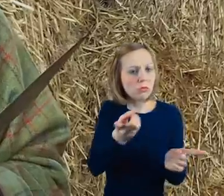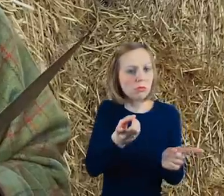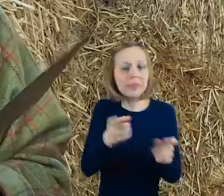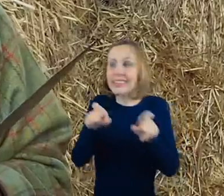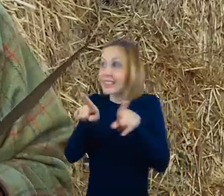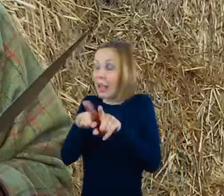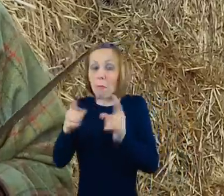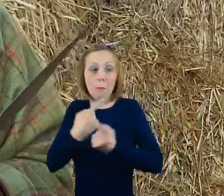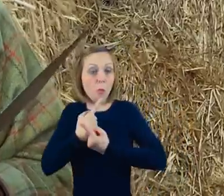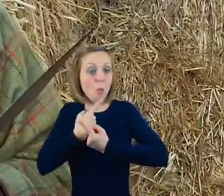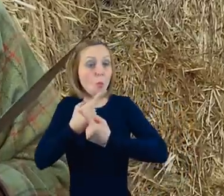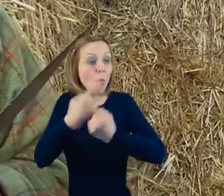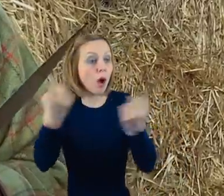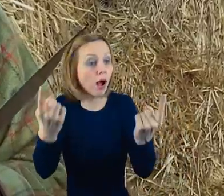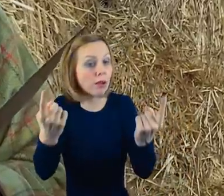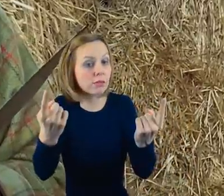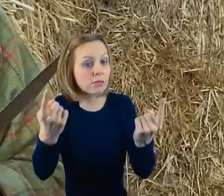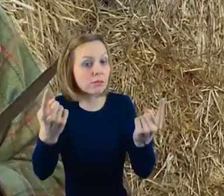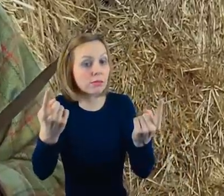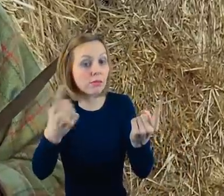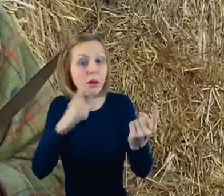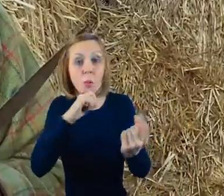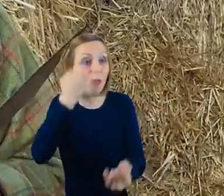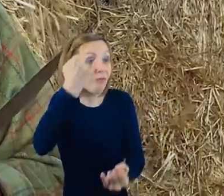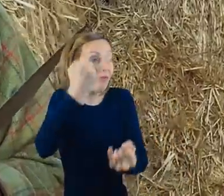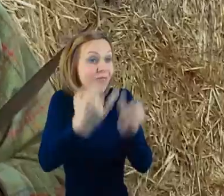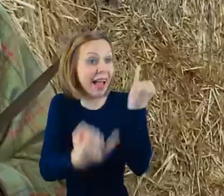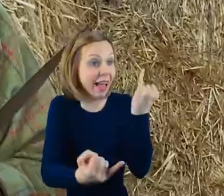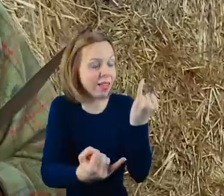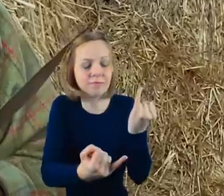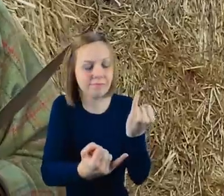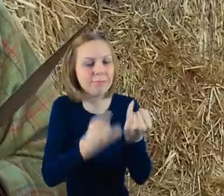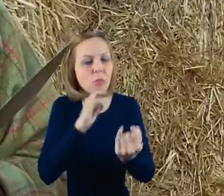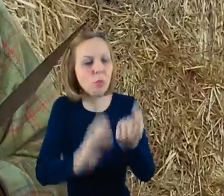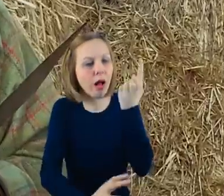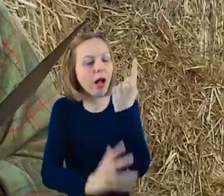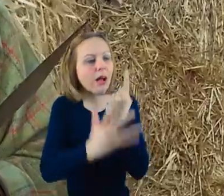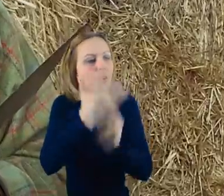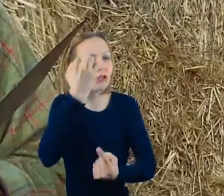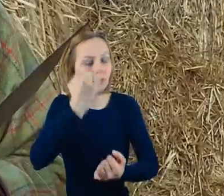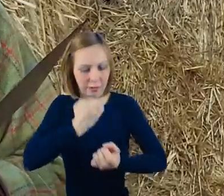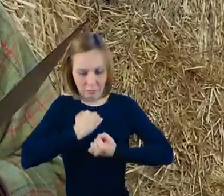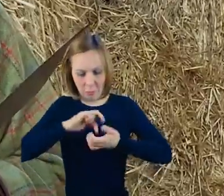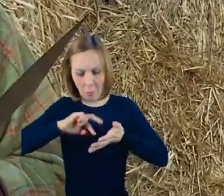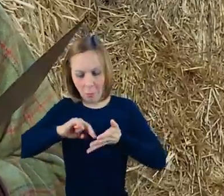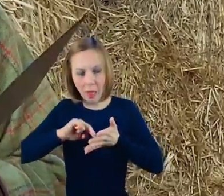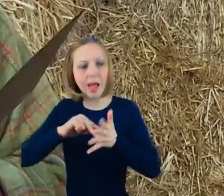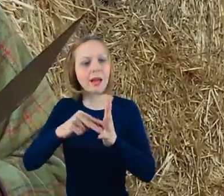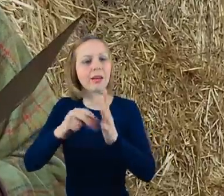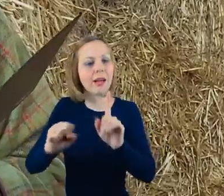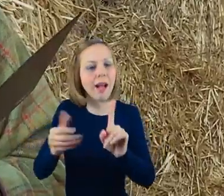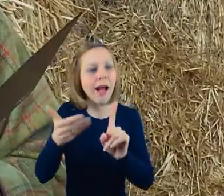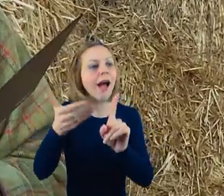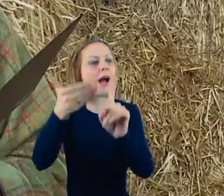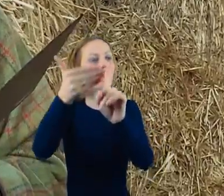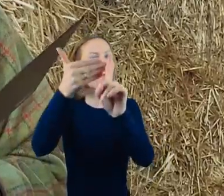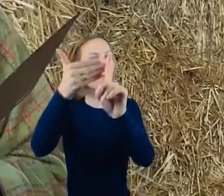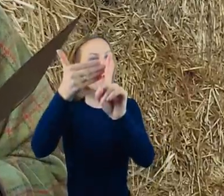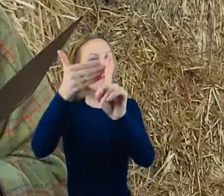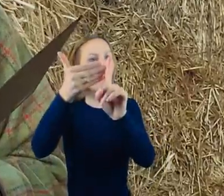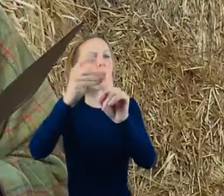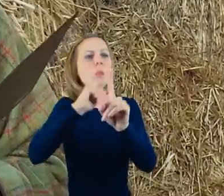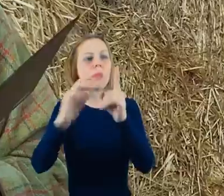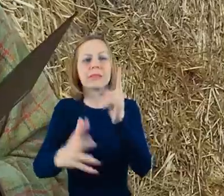out from my mouth. It shall not return to me empty, but it shall accomplish that which I purpose,